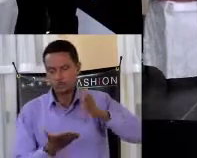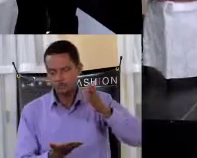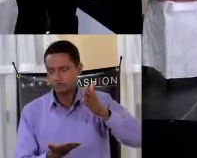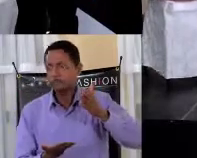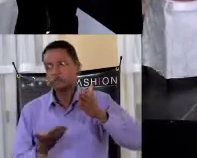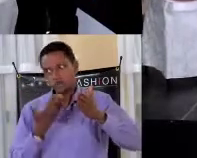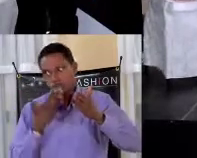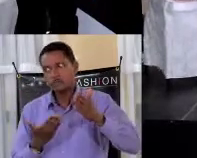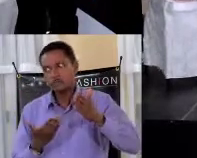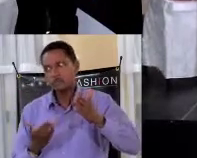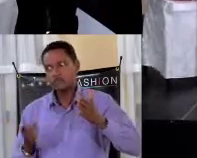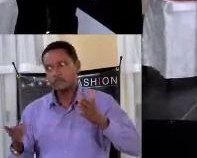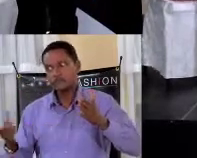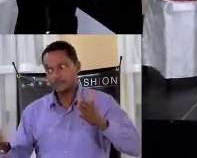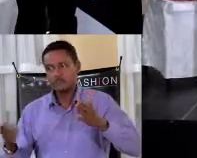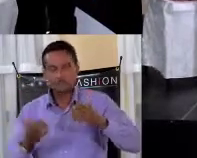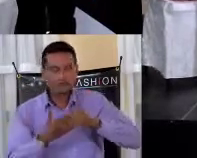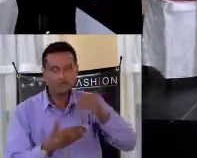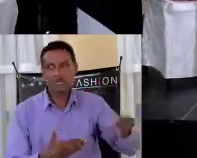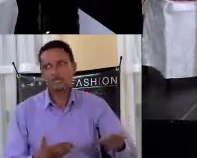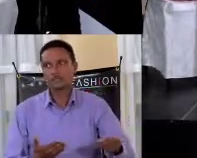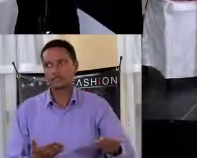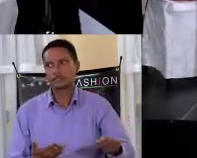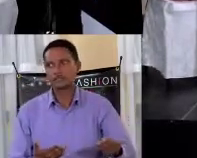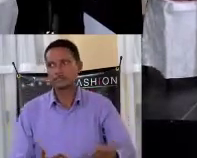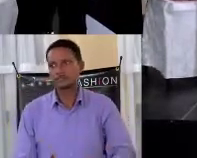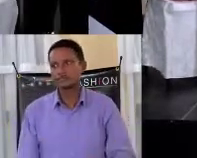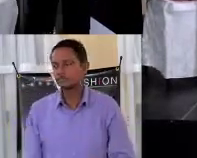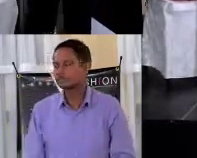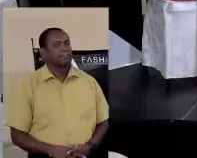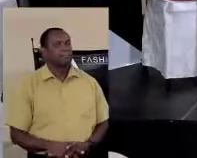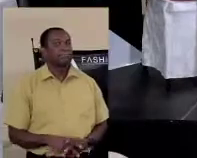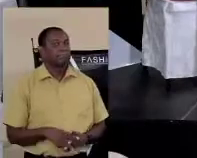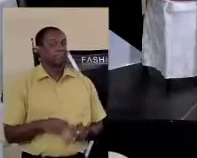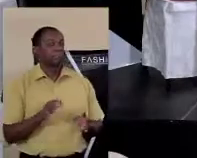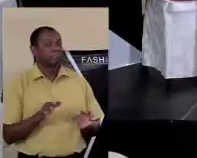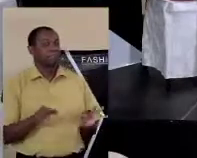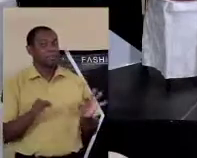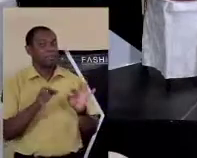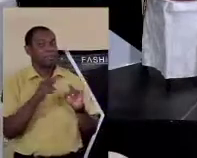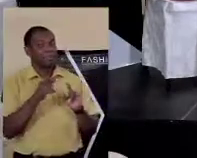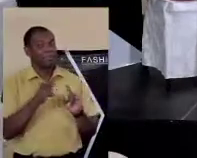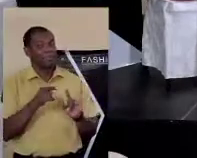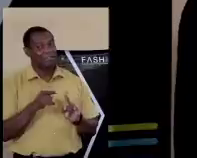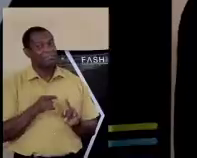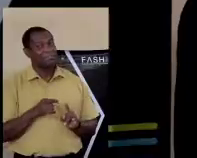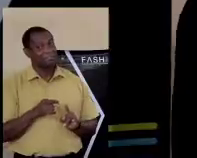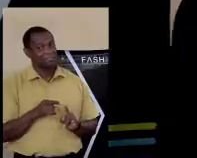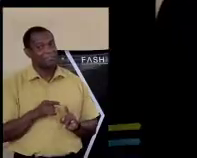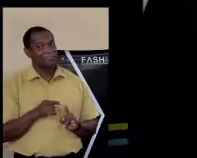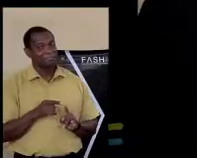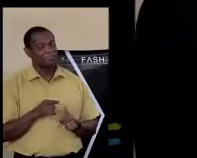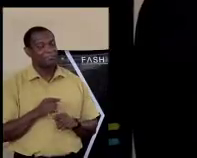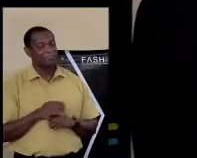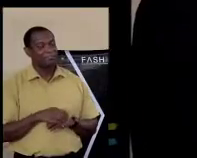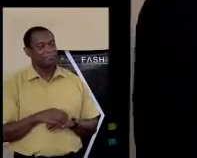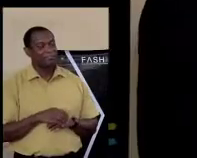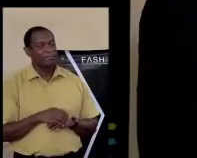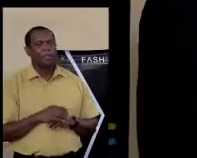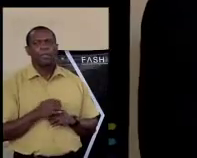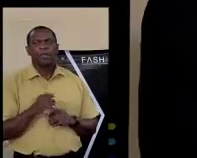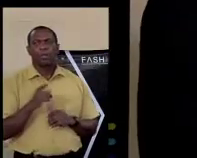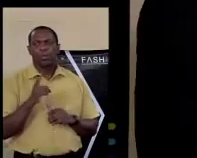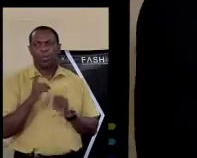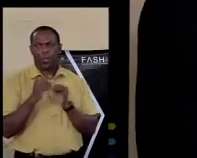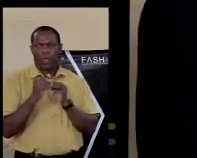let me... Yeah, that is very, very valuable context. So let me just ask one more question and then we'll open up the